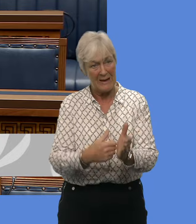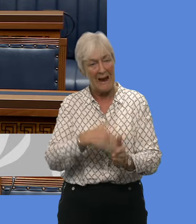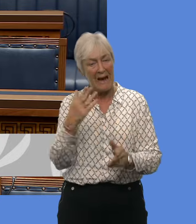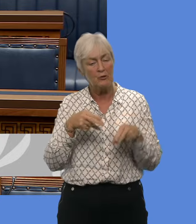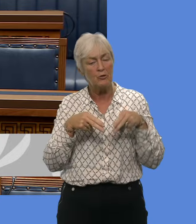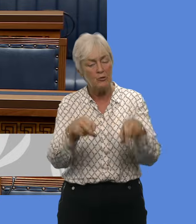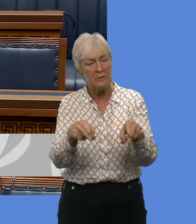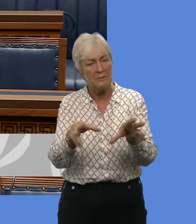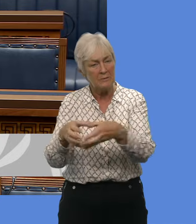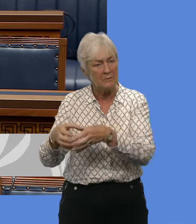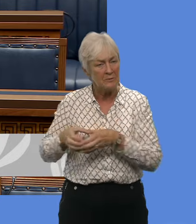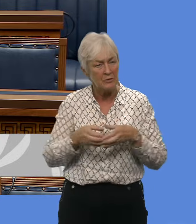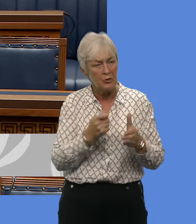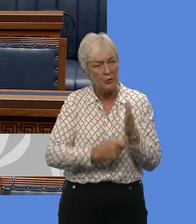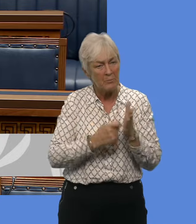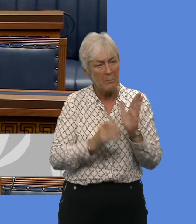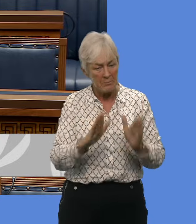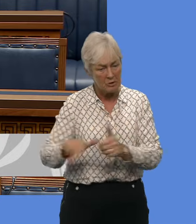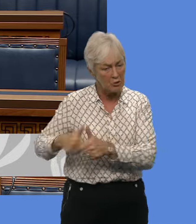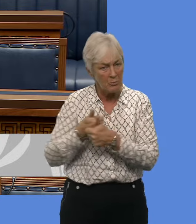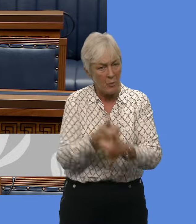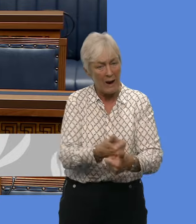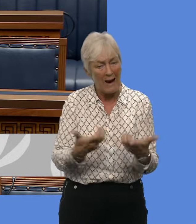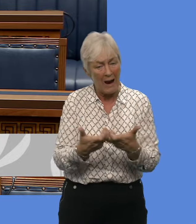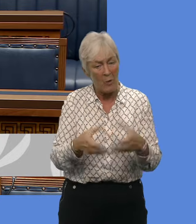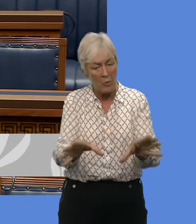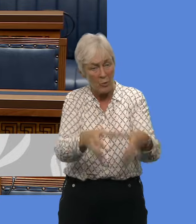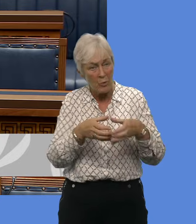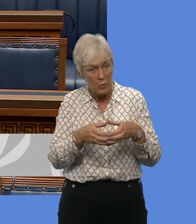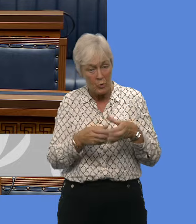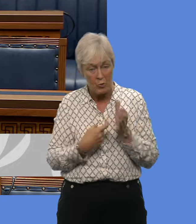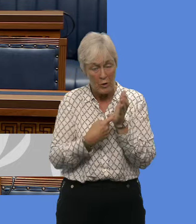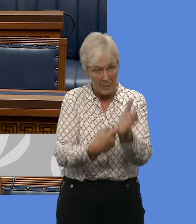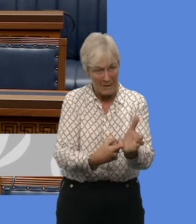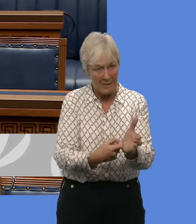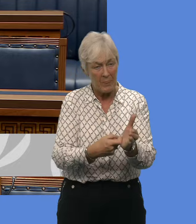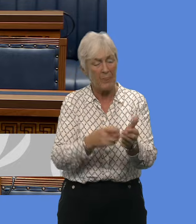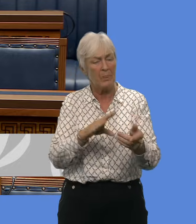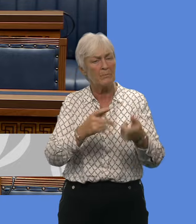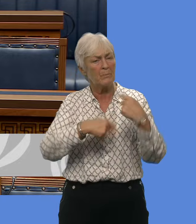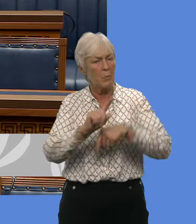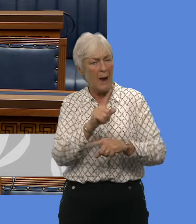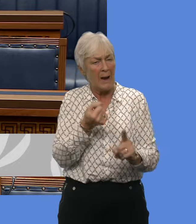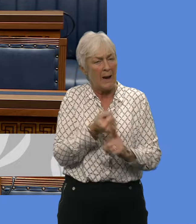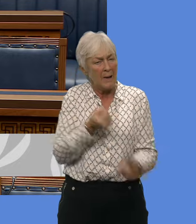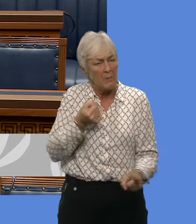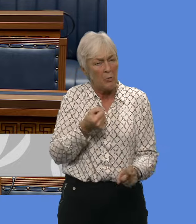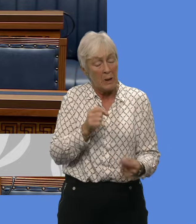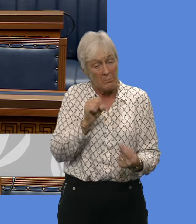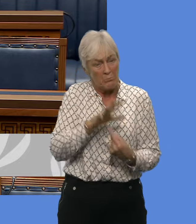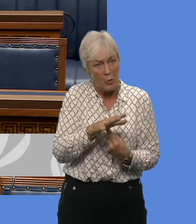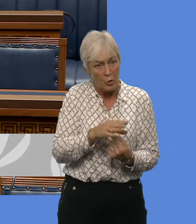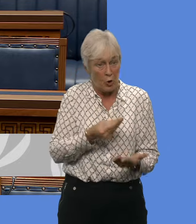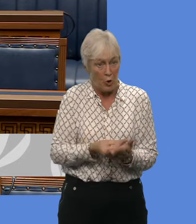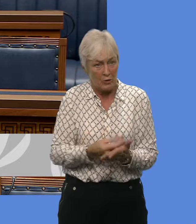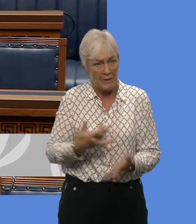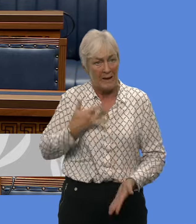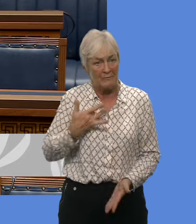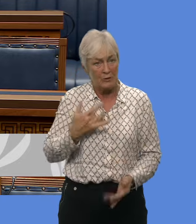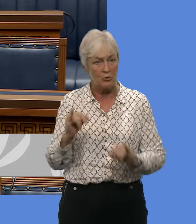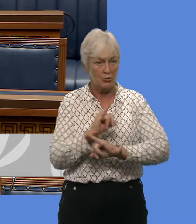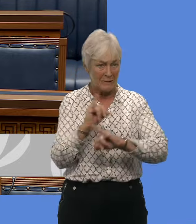supported, and more detailed consideration of how the task force recommends we do that and any impacts since the report was published, such as the cost of living crisis,